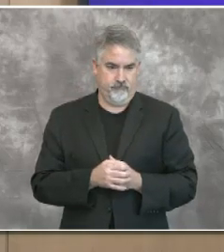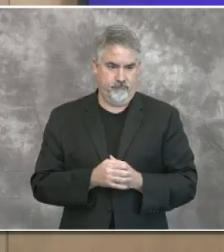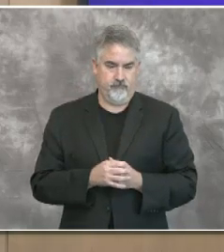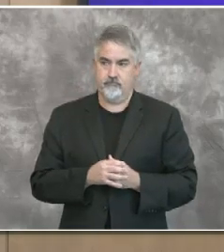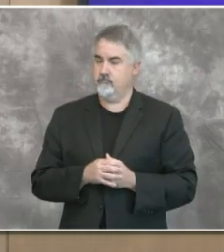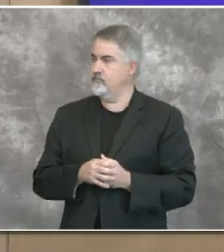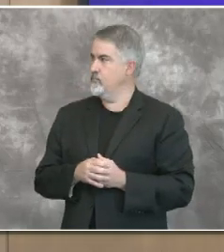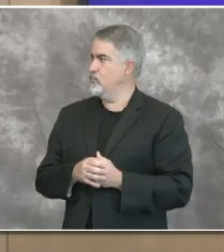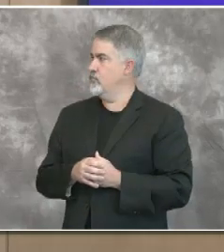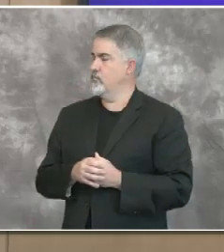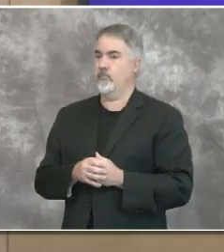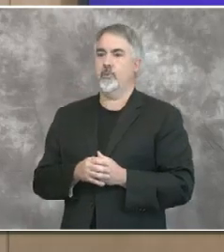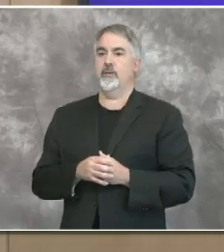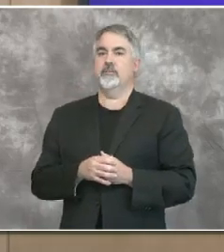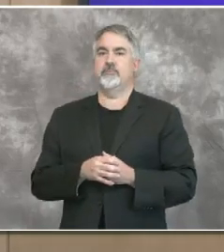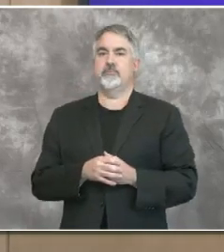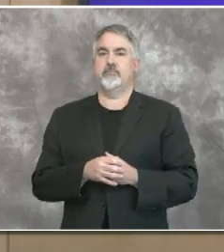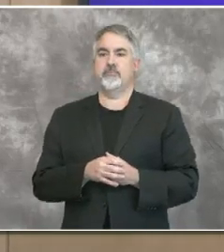Okay, next question.